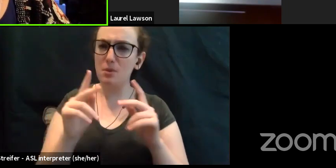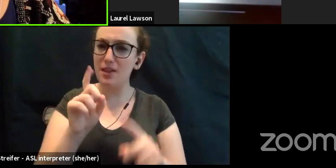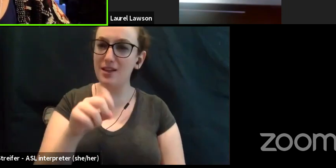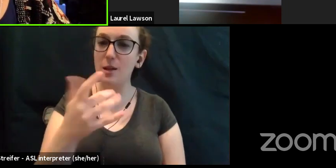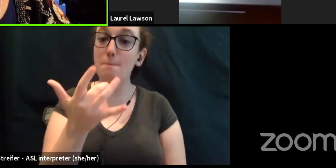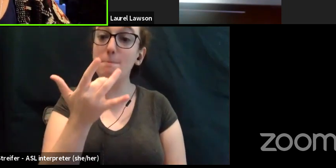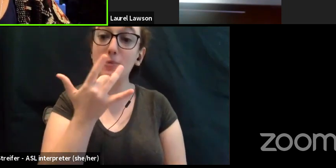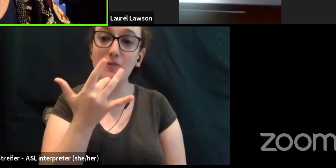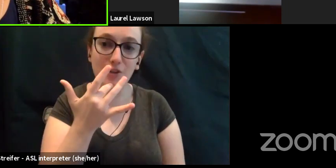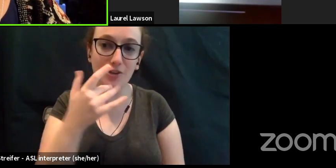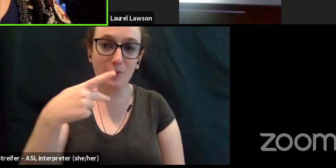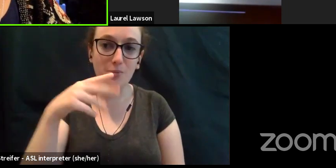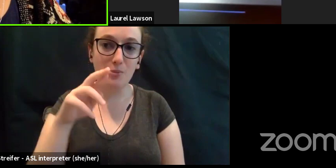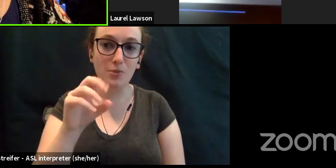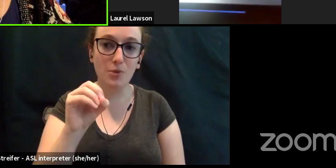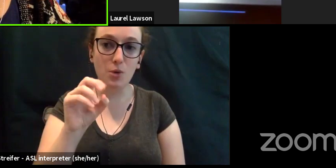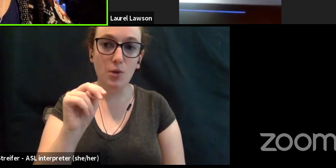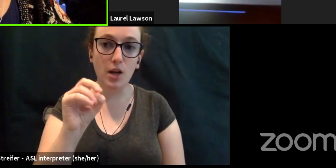their pronouns.